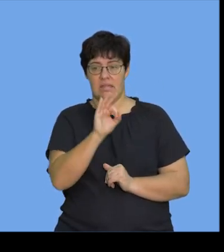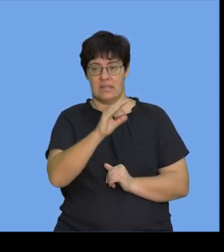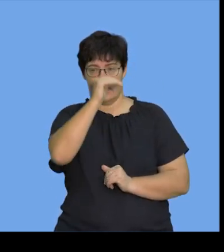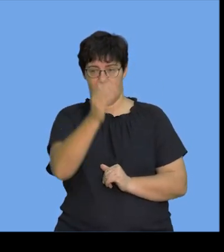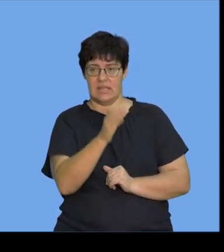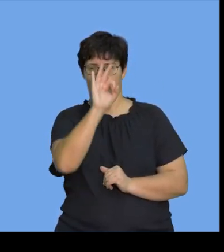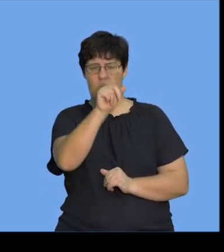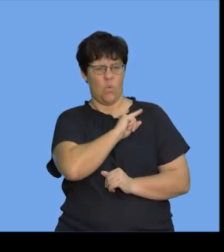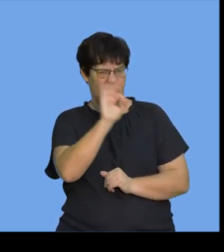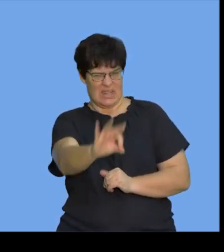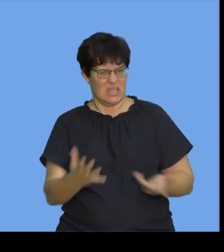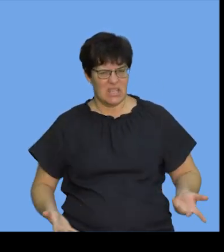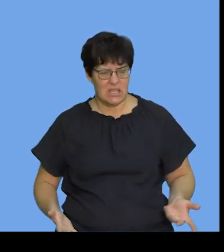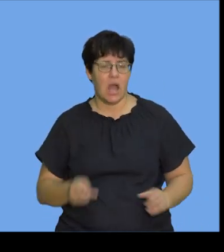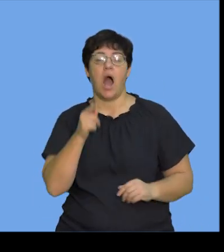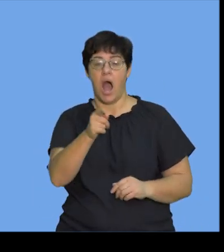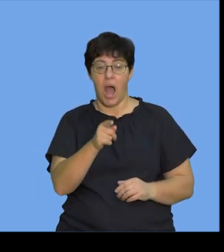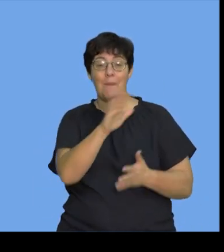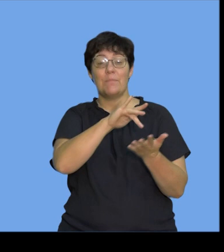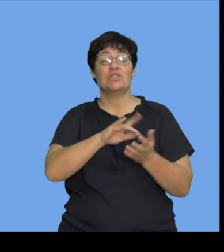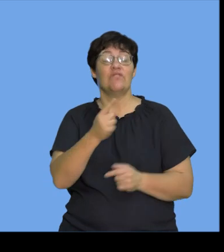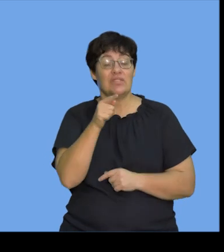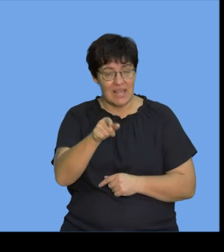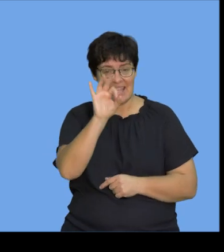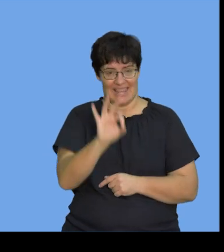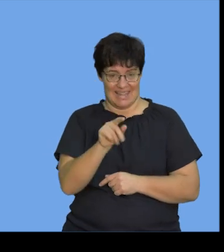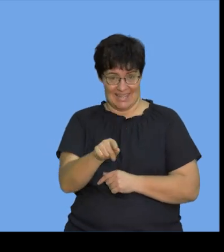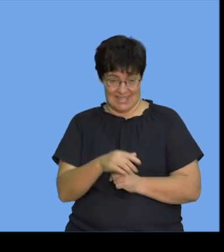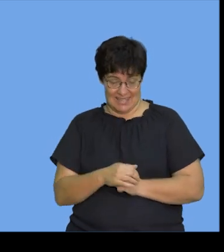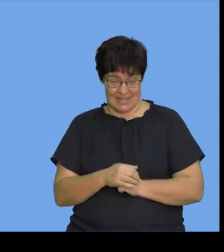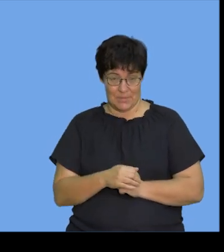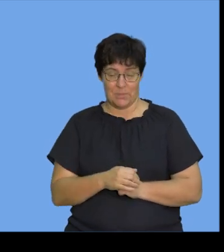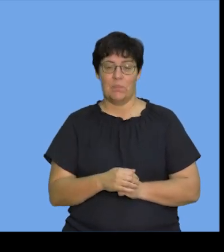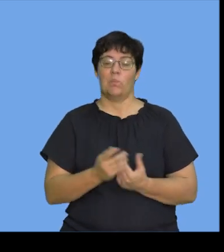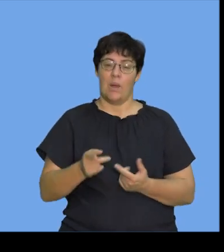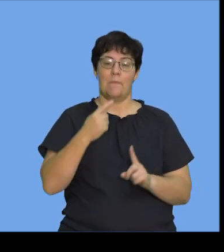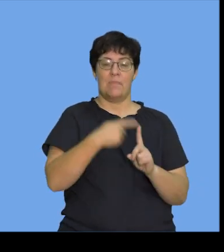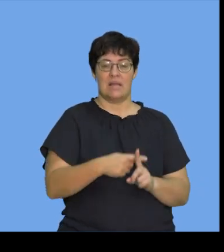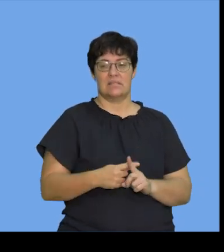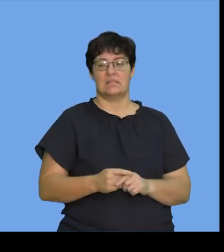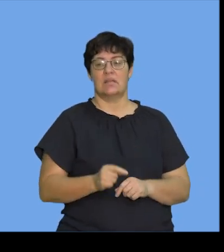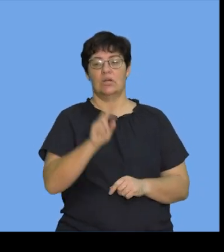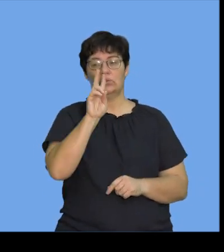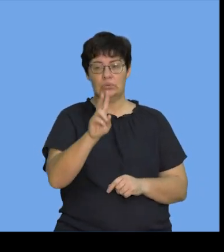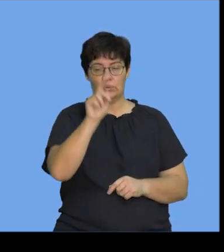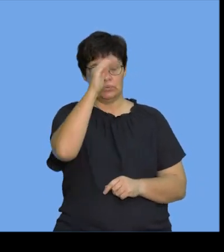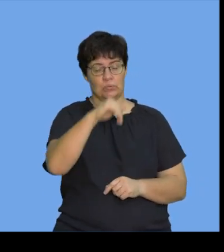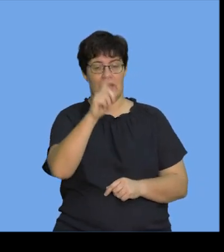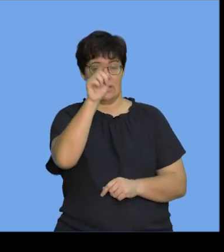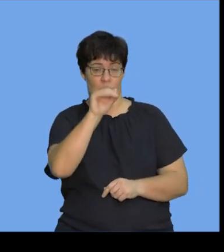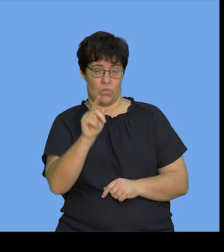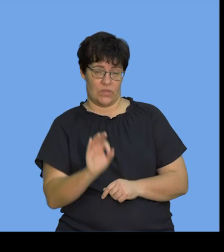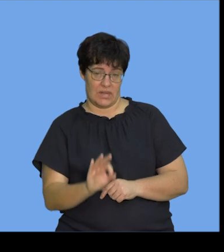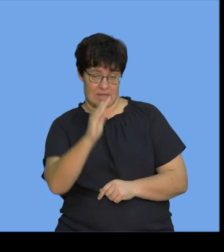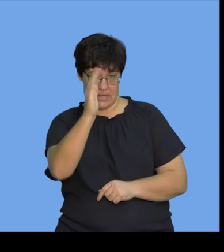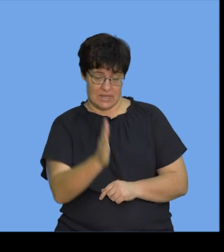3? Because the first position is at 3. Plus 2 into 1 over 3 to the exponent